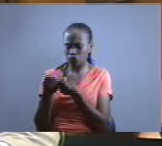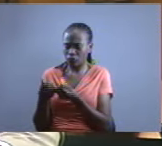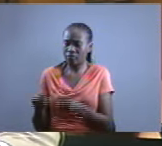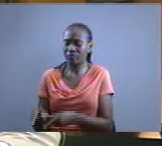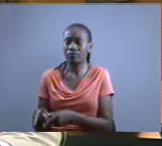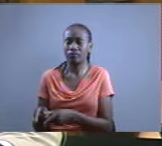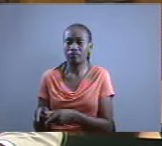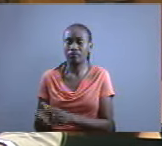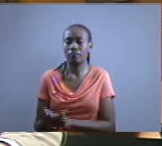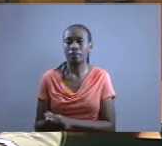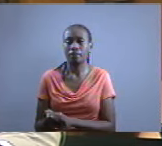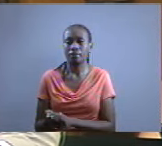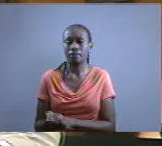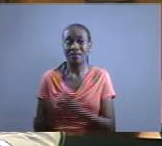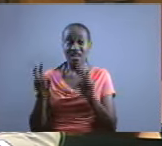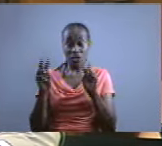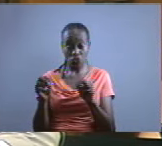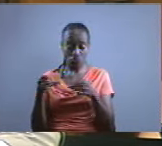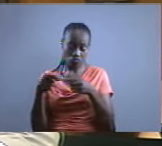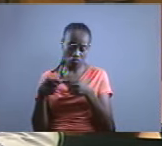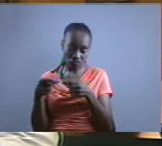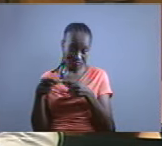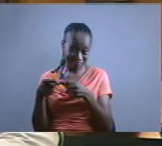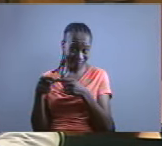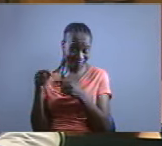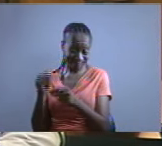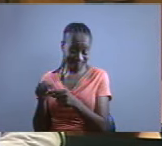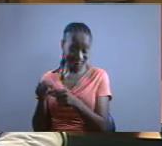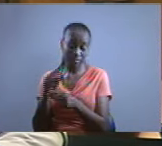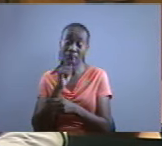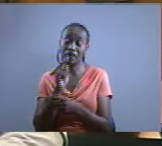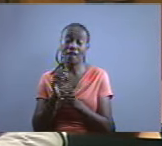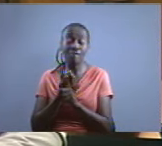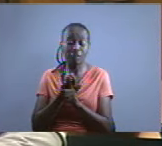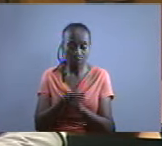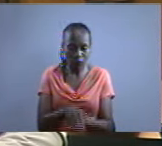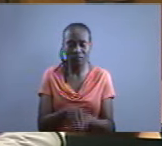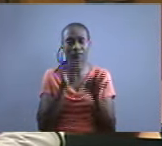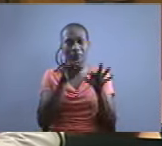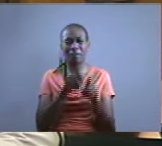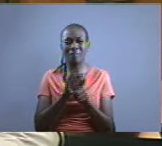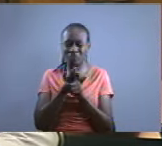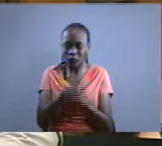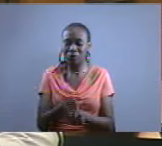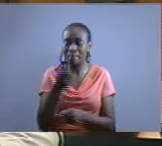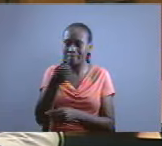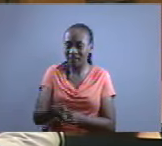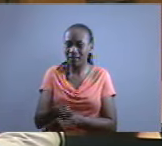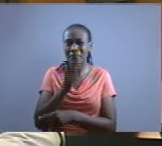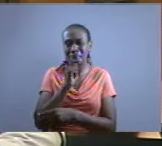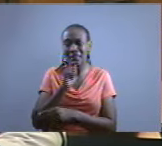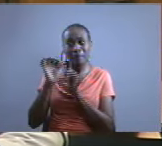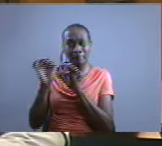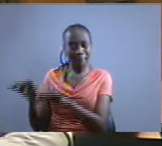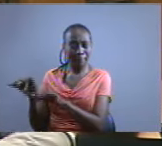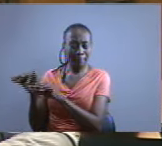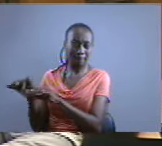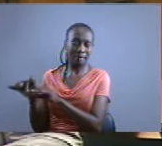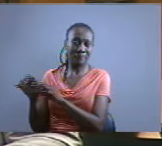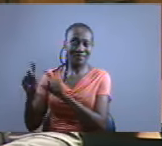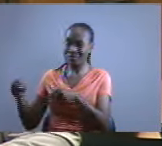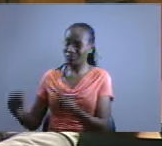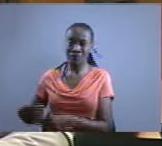regard. Imposing a new ID system on South African citizens and enforcing them to pay for it effectively puts a price on citizenship that not everyone